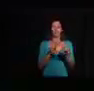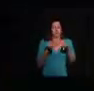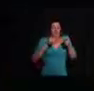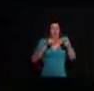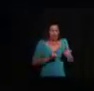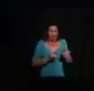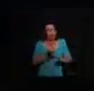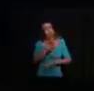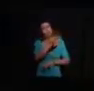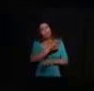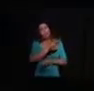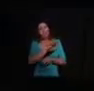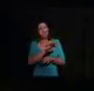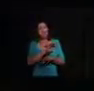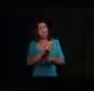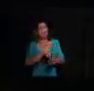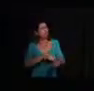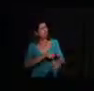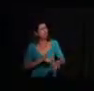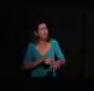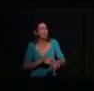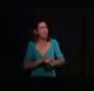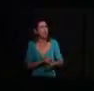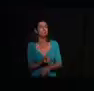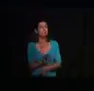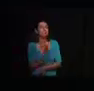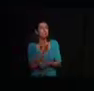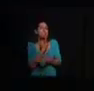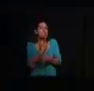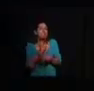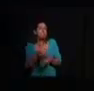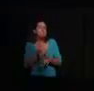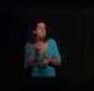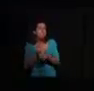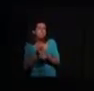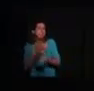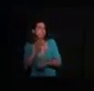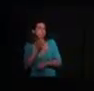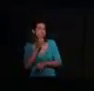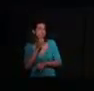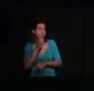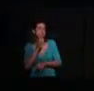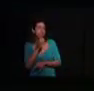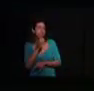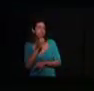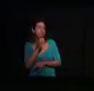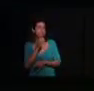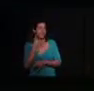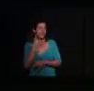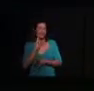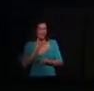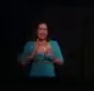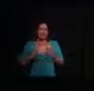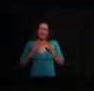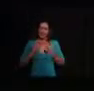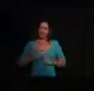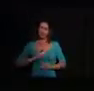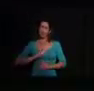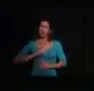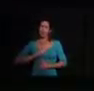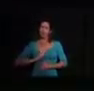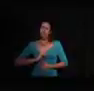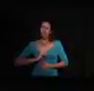a period, quite a long period, where he self-medicated with alcohol. And he sank to such a low spot in his life. He was